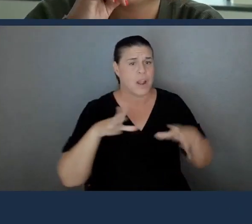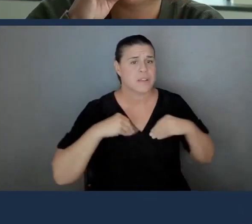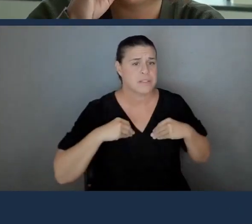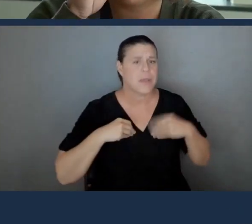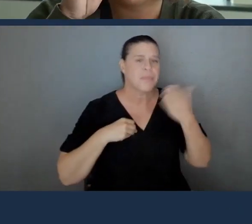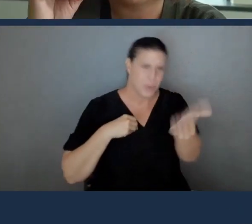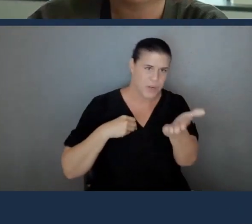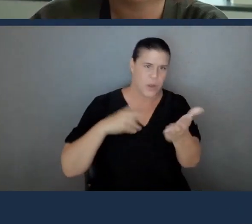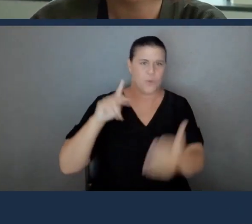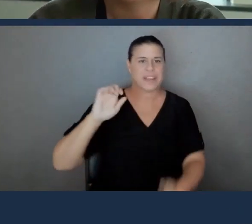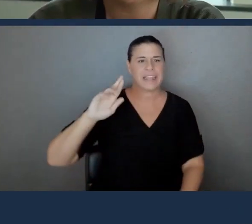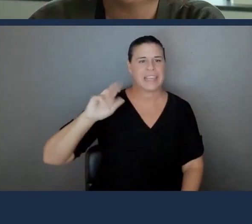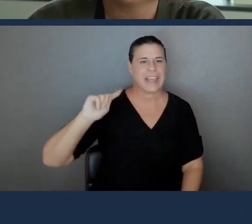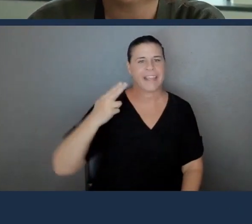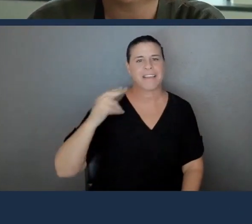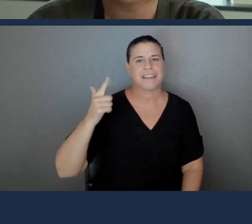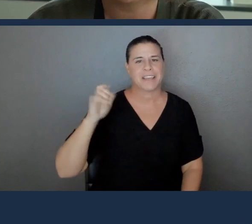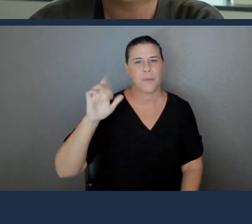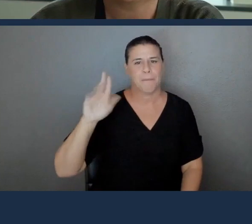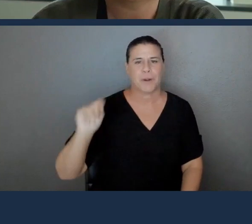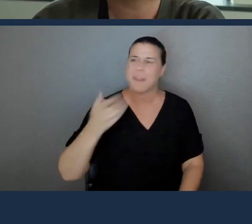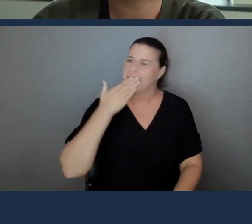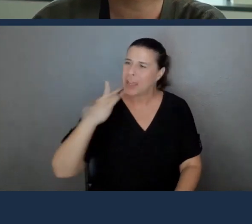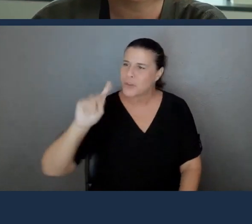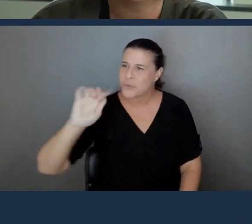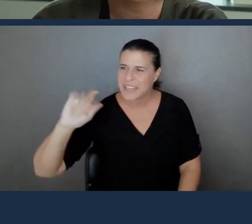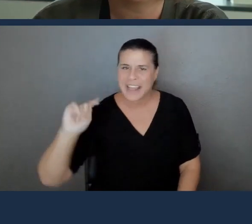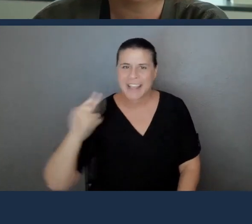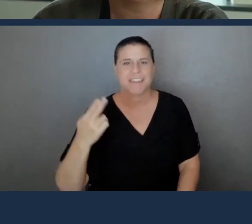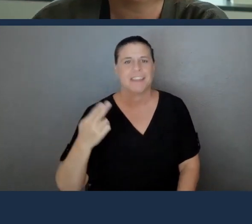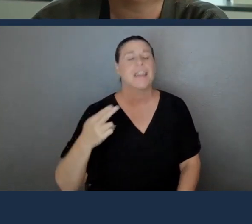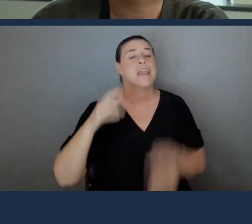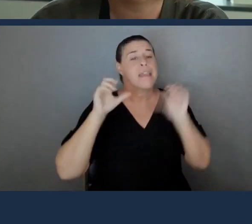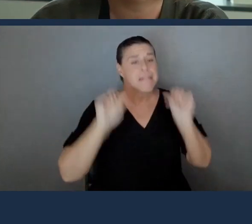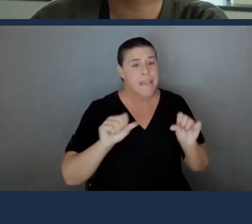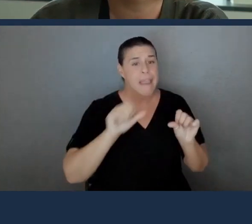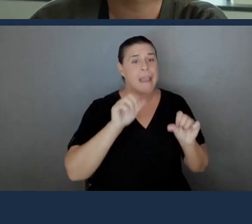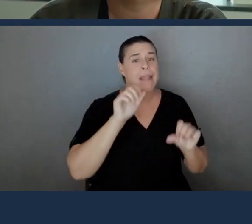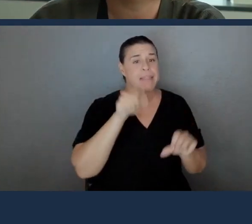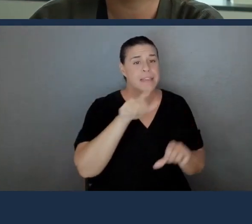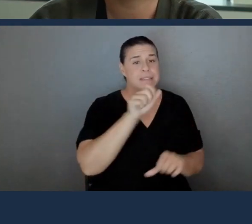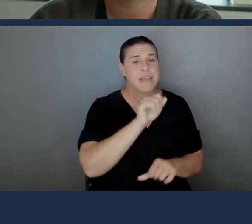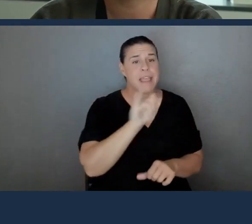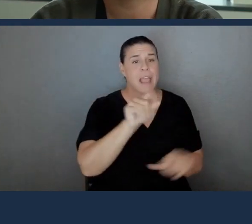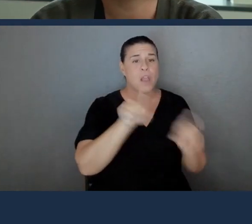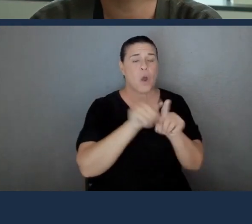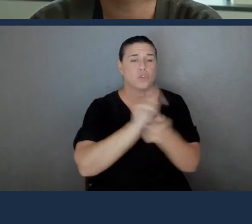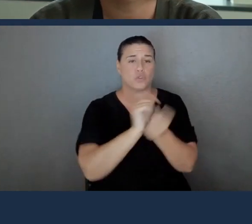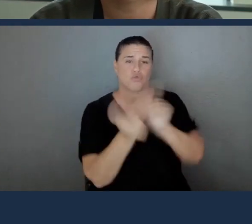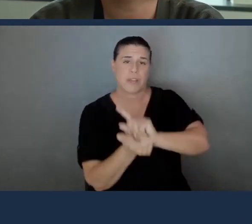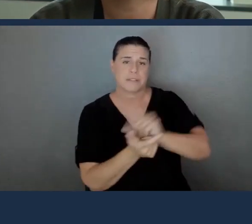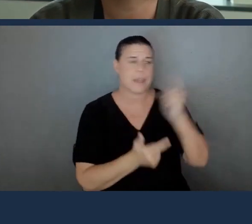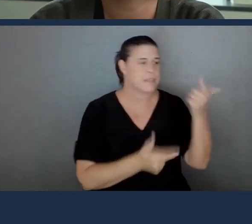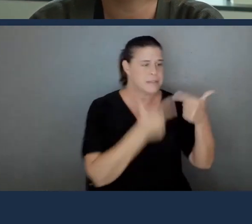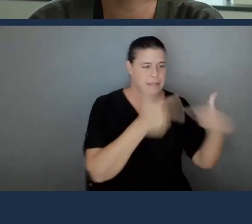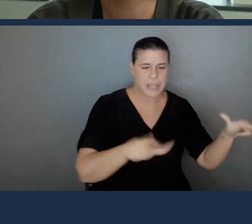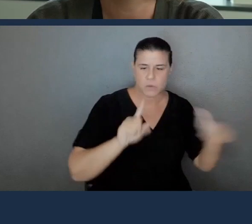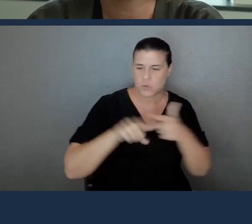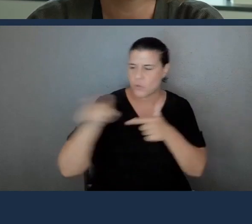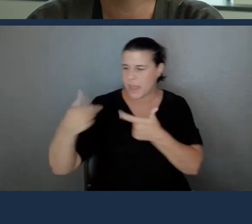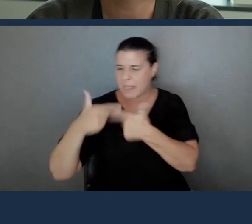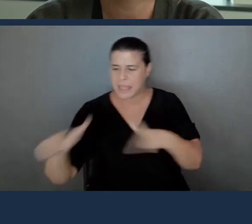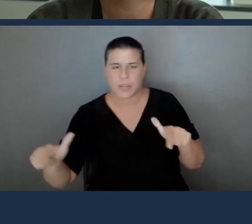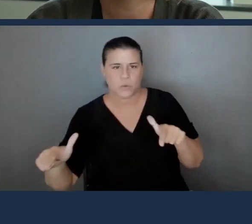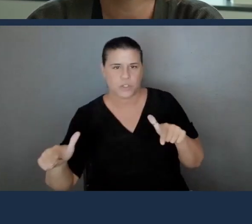we go. Keith Gilbert. Thank you, Keith. Can the AI here also translate from one language to another?